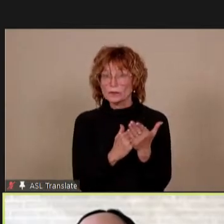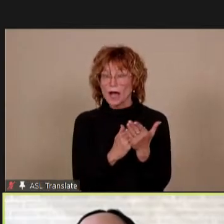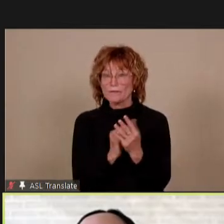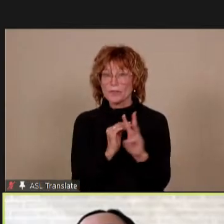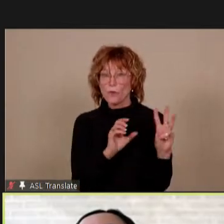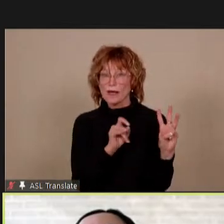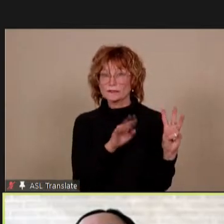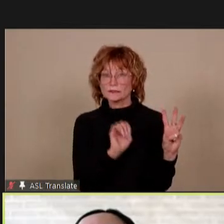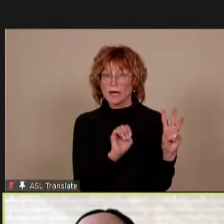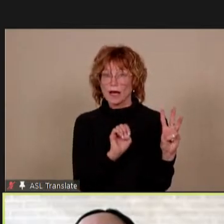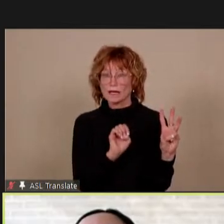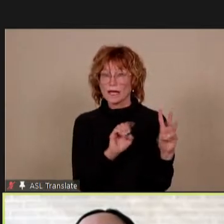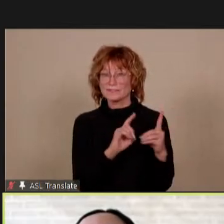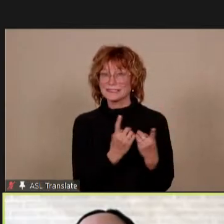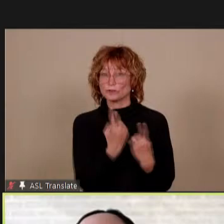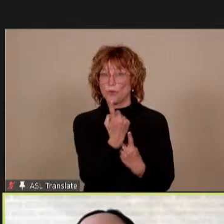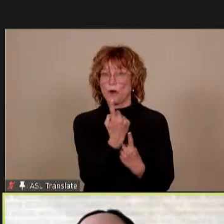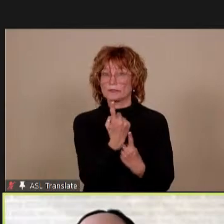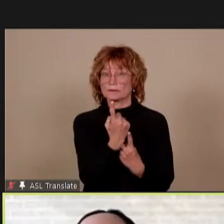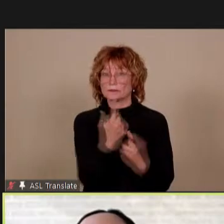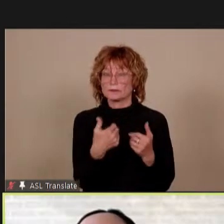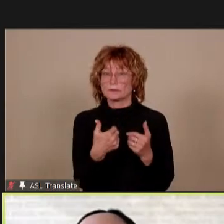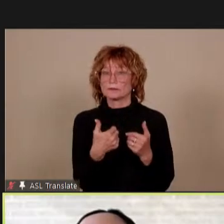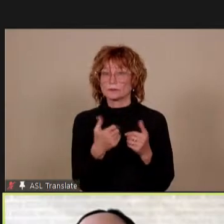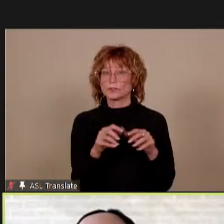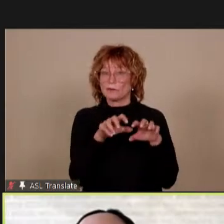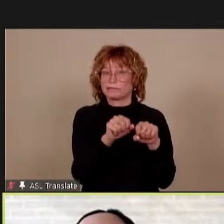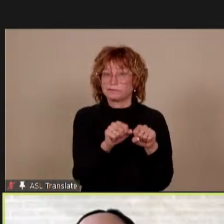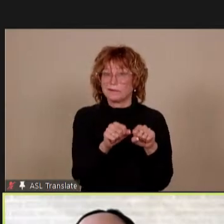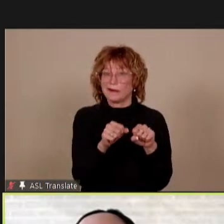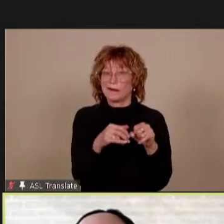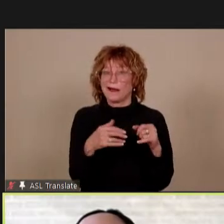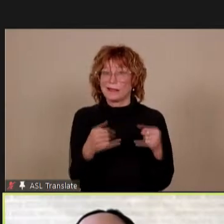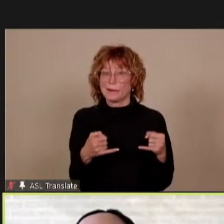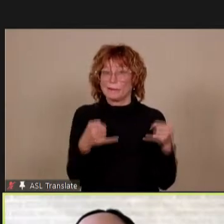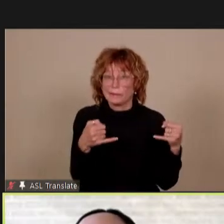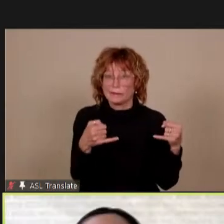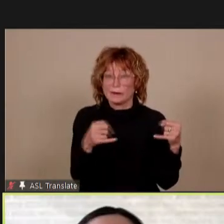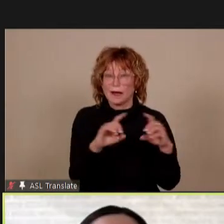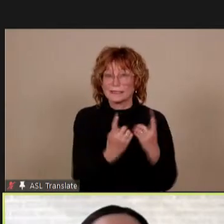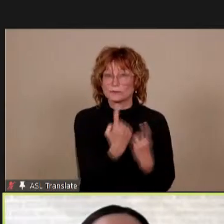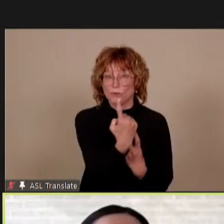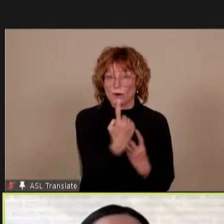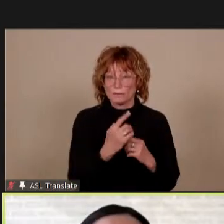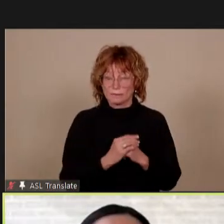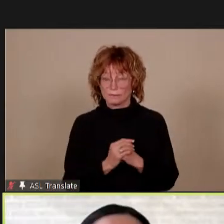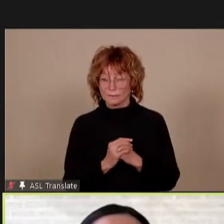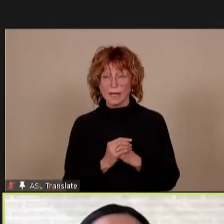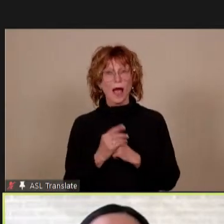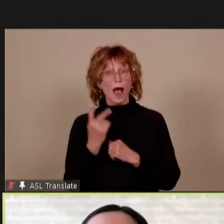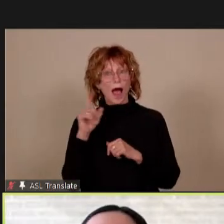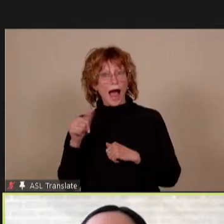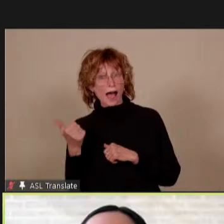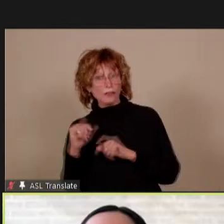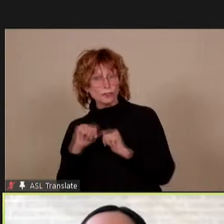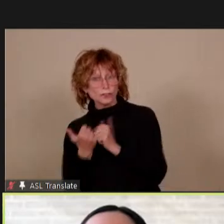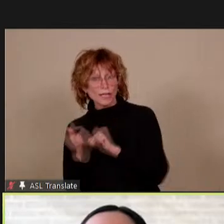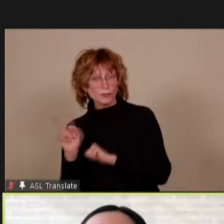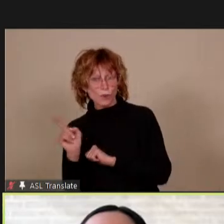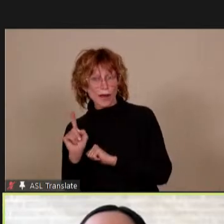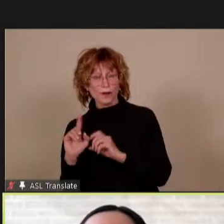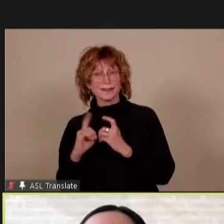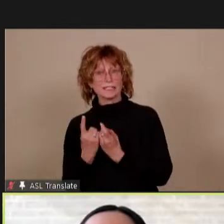side of District 1. The other area where you'll see some change is over in